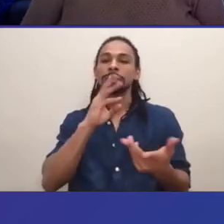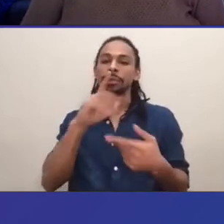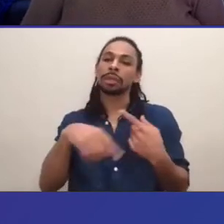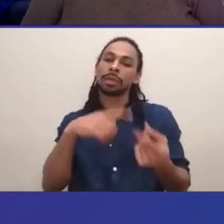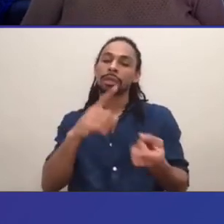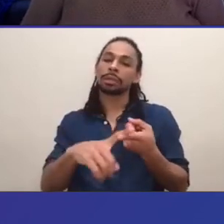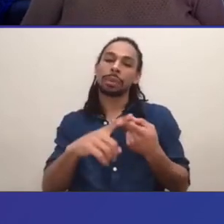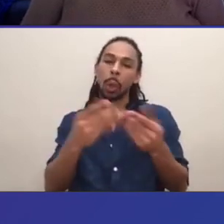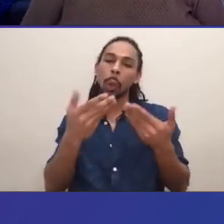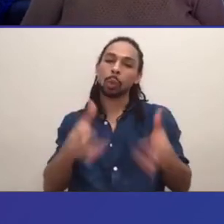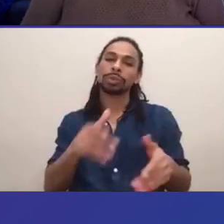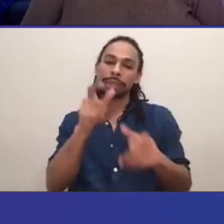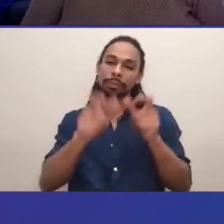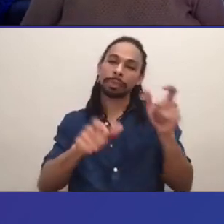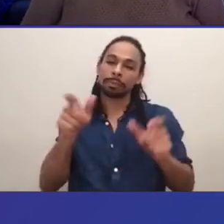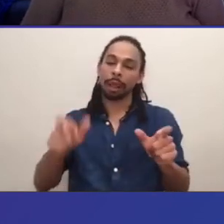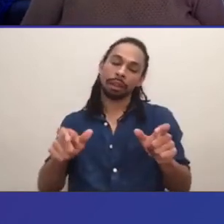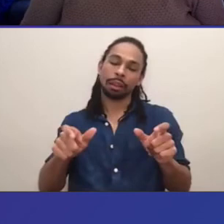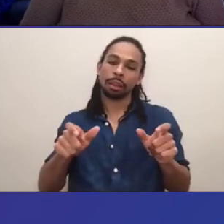losing people in